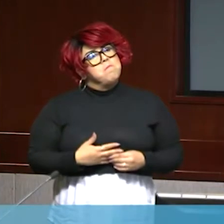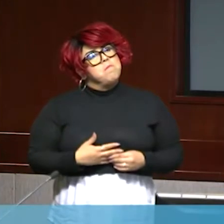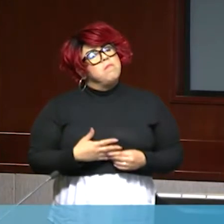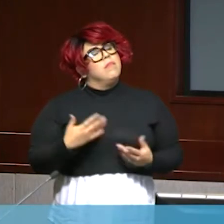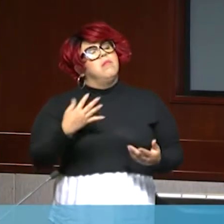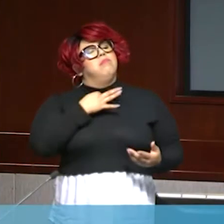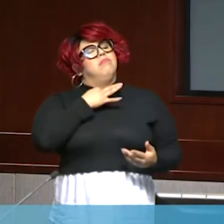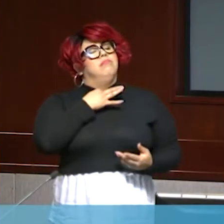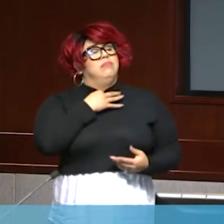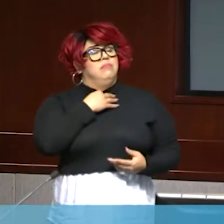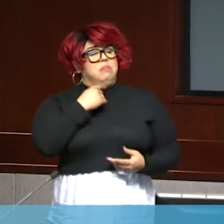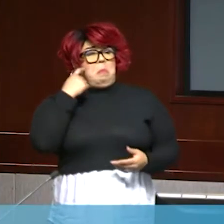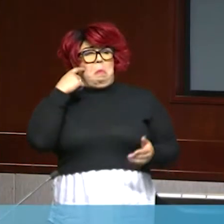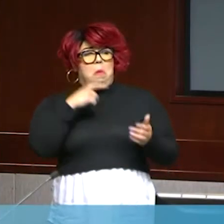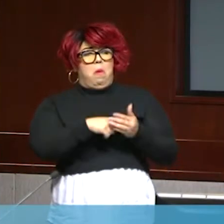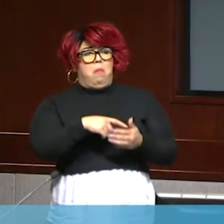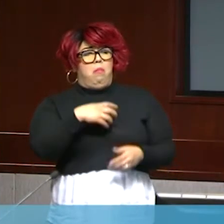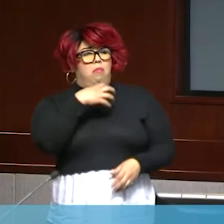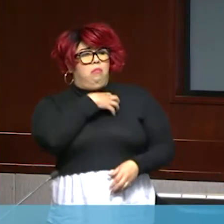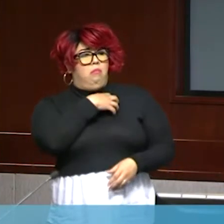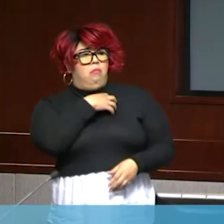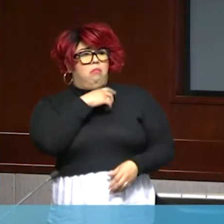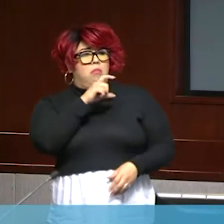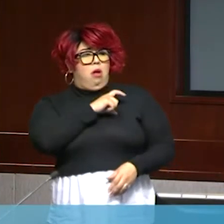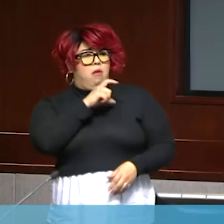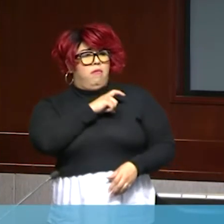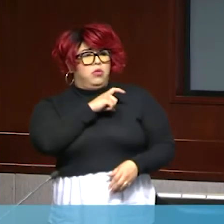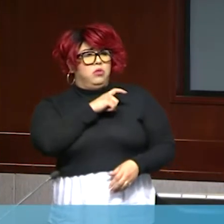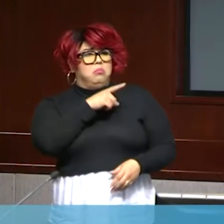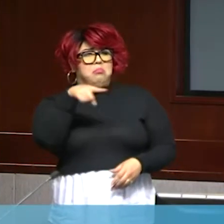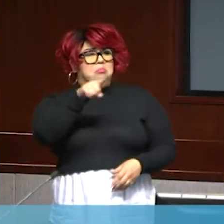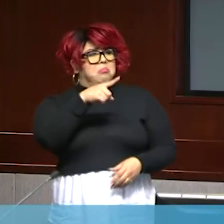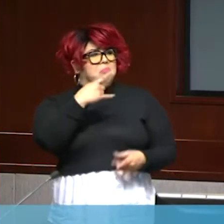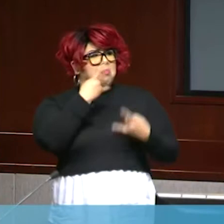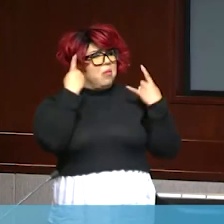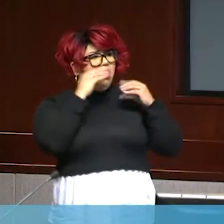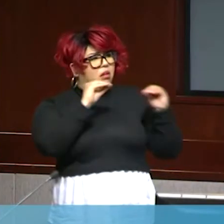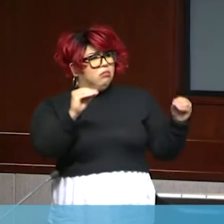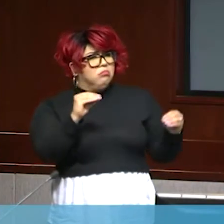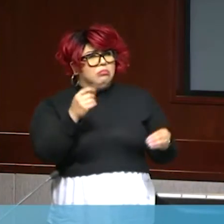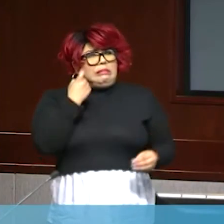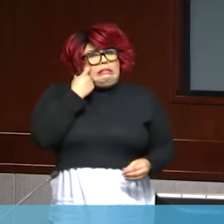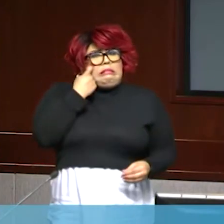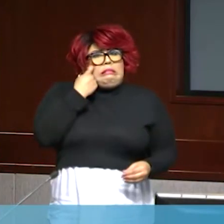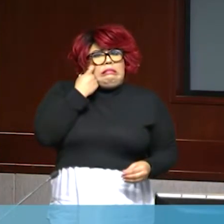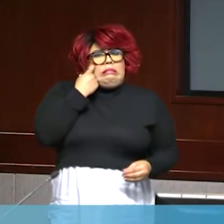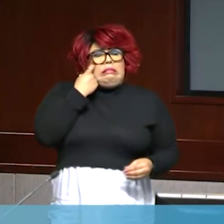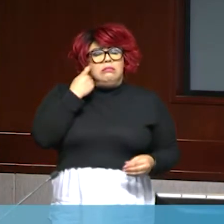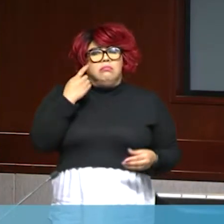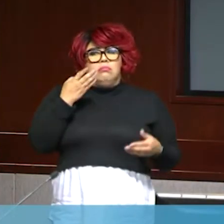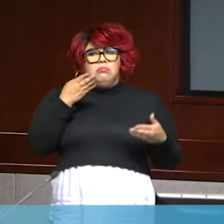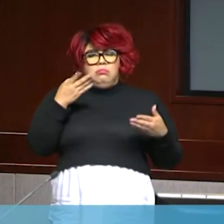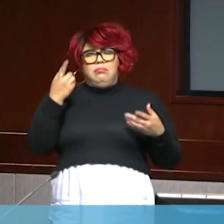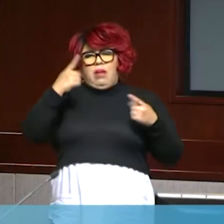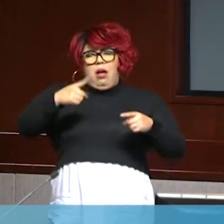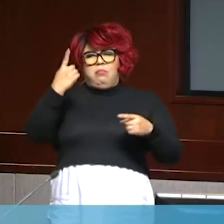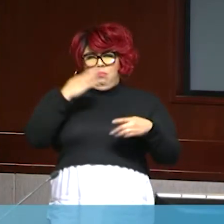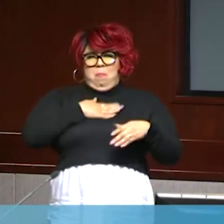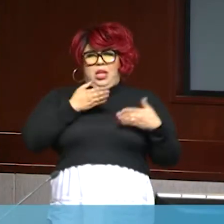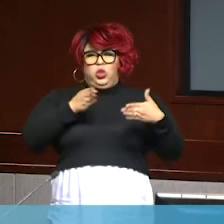wearing masks. There was an accident on my street the other day, and none of the 6 officers were wearing masks. They were